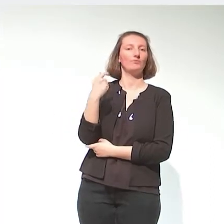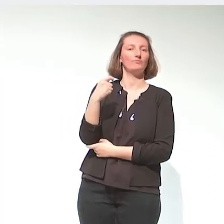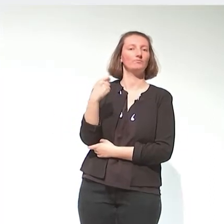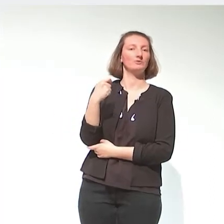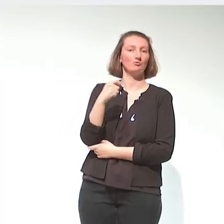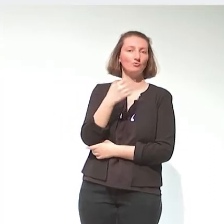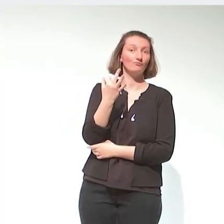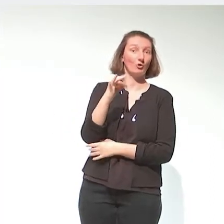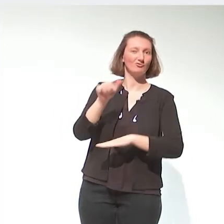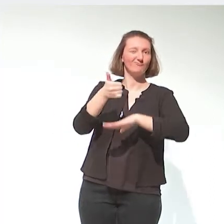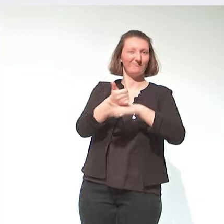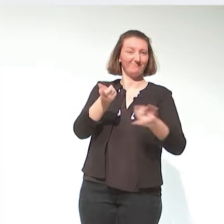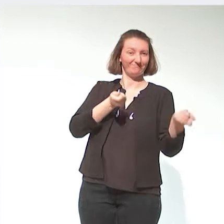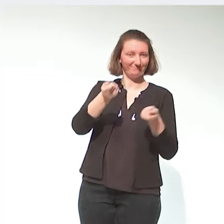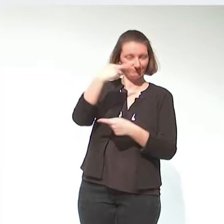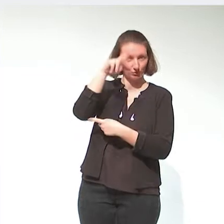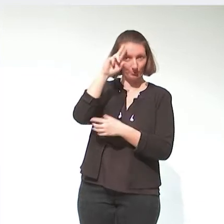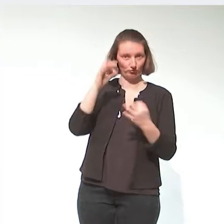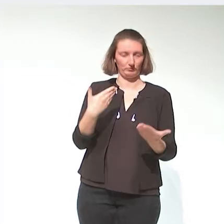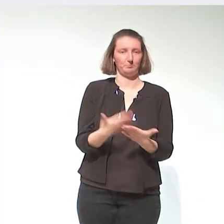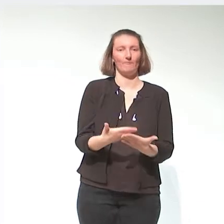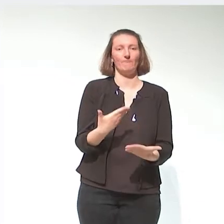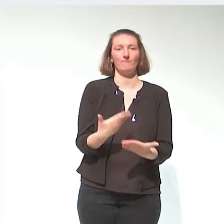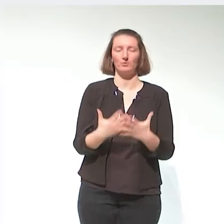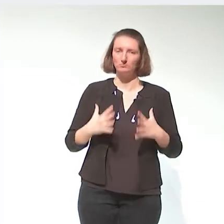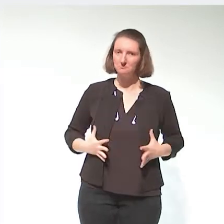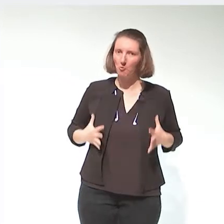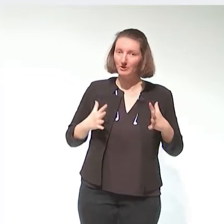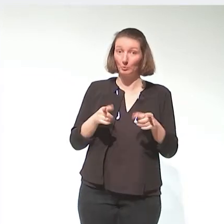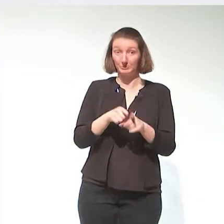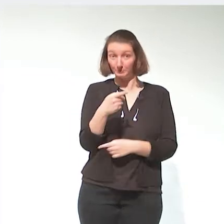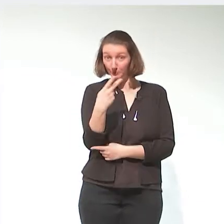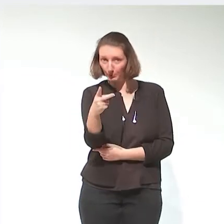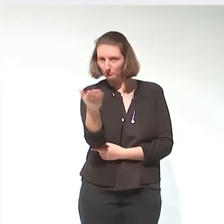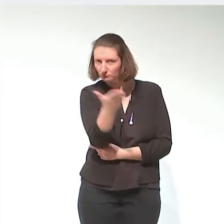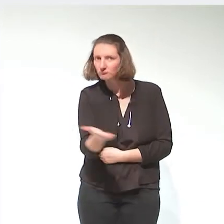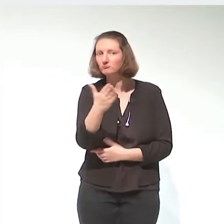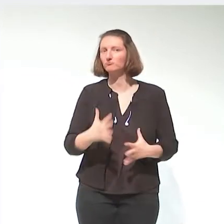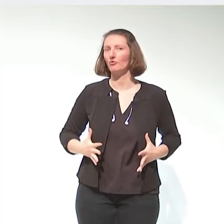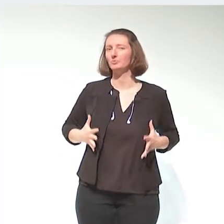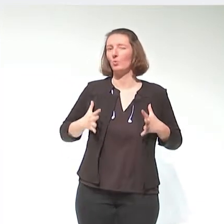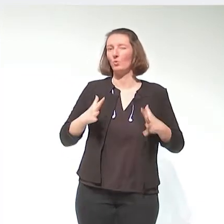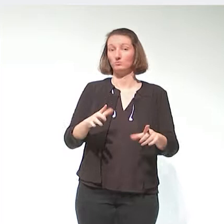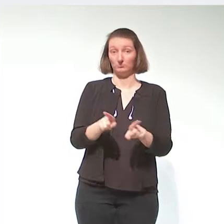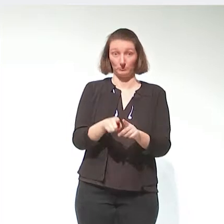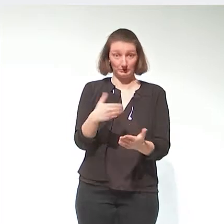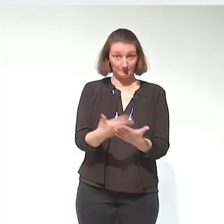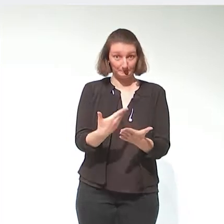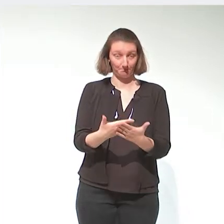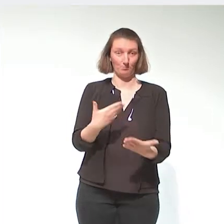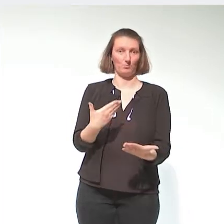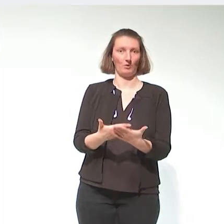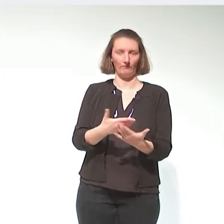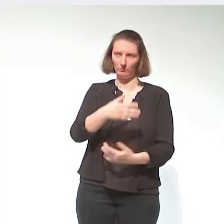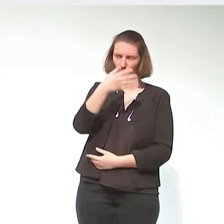the French presidency of the EU Council, reflects our commitment, as well as your commitment.